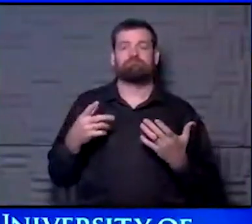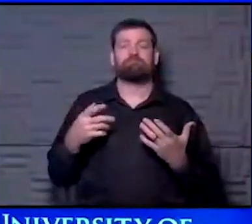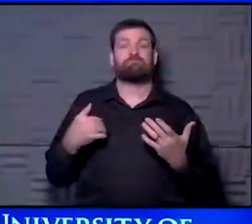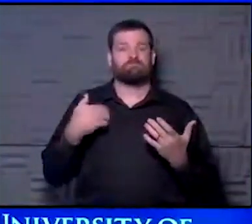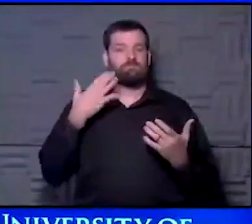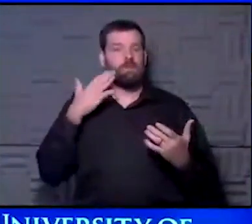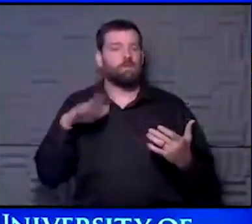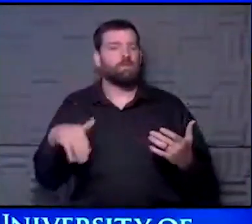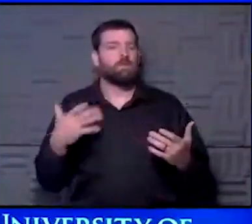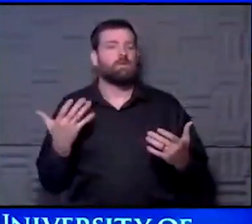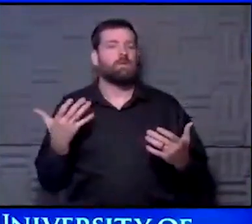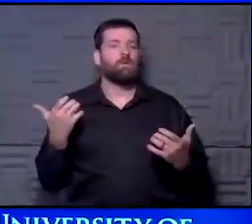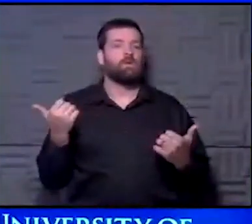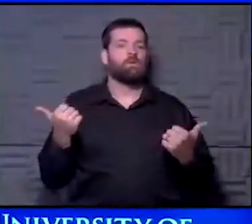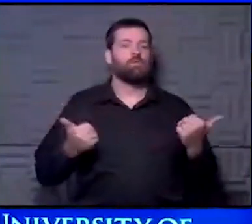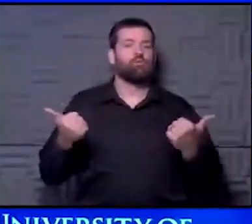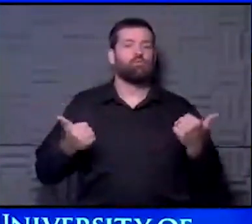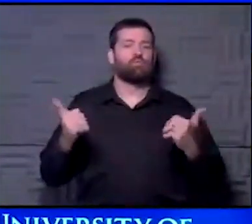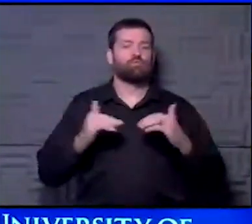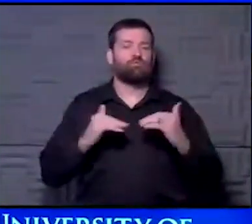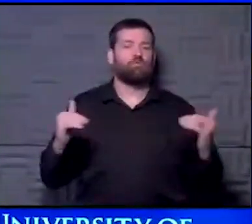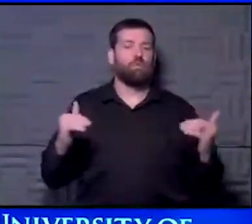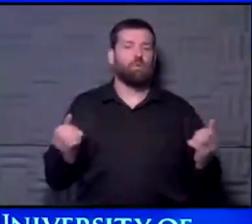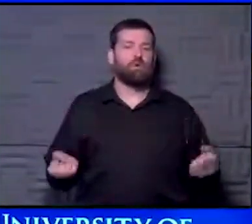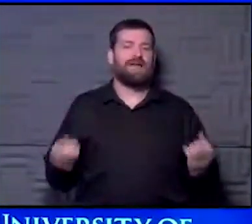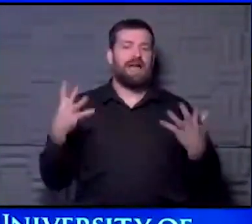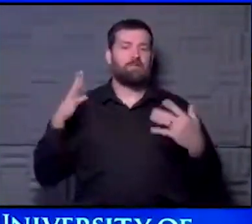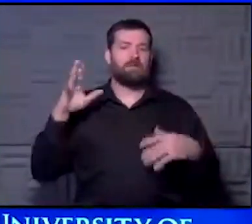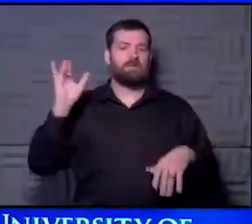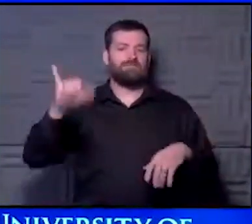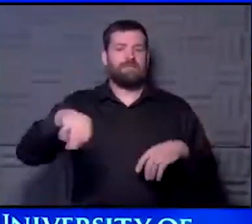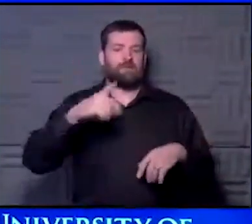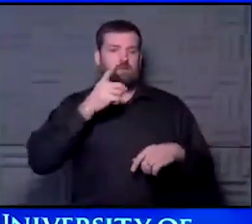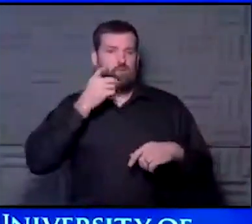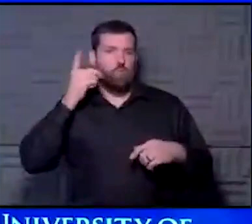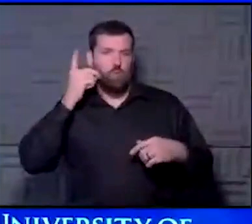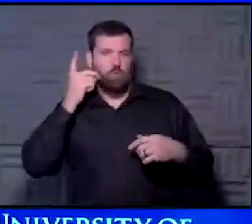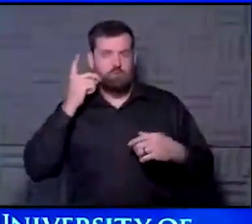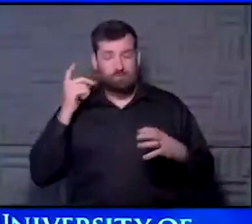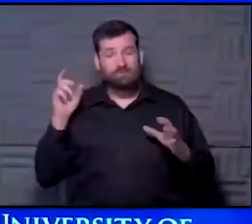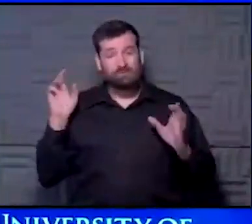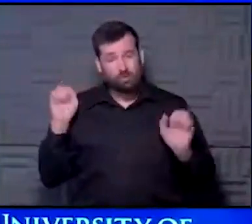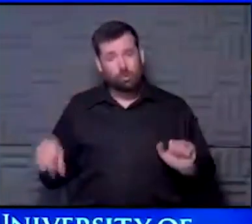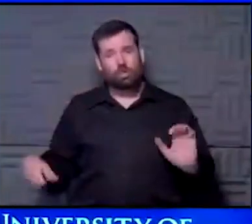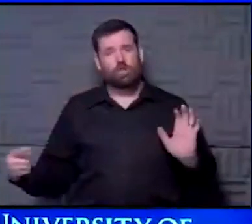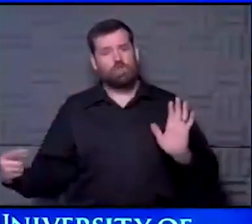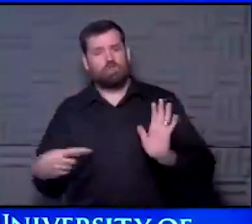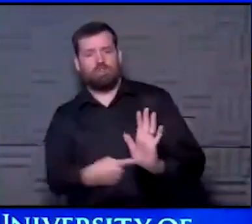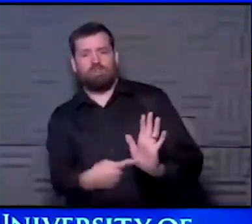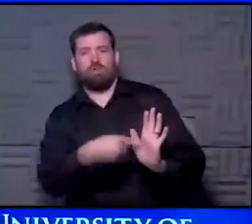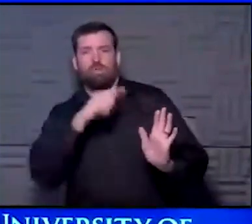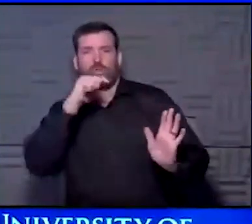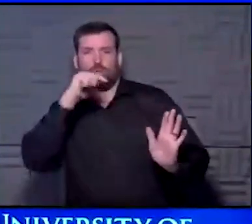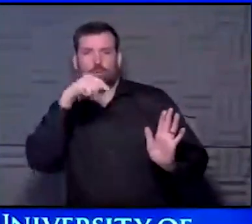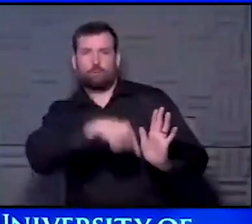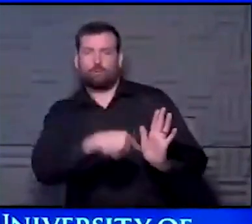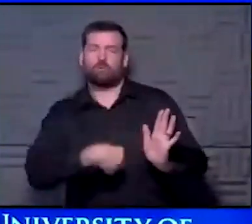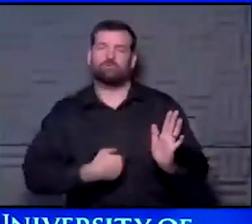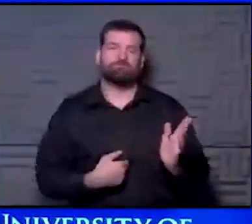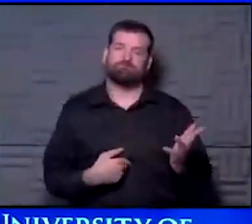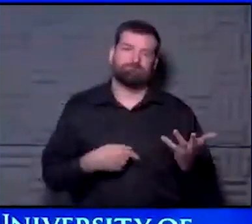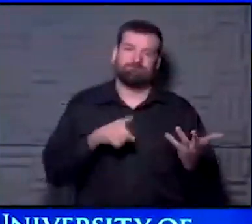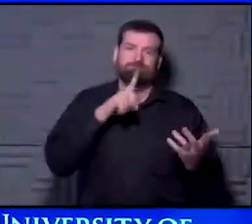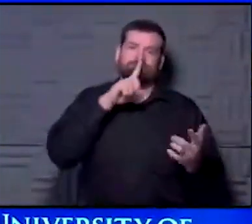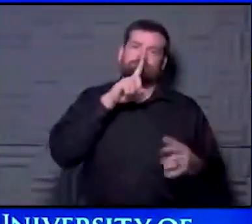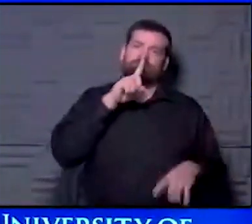want to know the first floor of X dormitory and how many people were positive. Well, you run the risk of exposing a person's personal health information when you do that. So you have to be